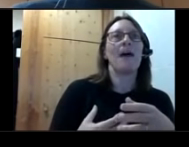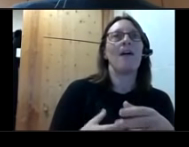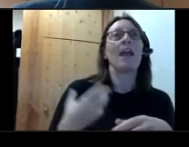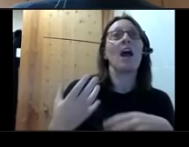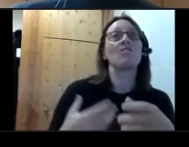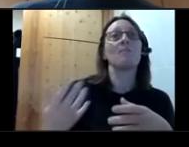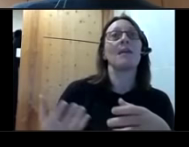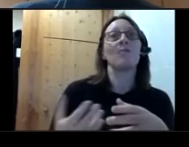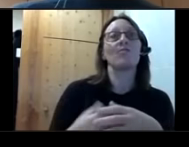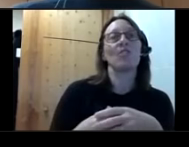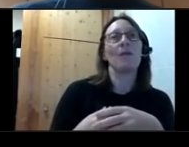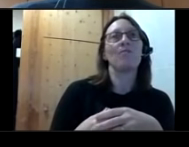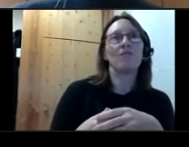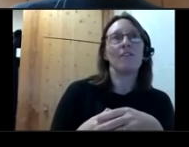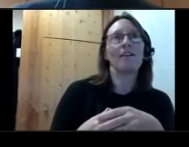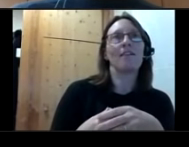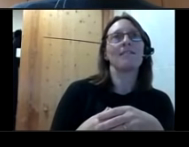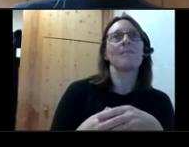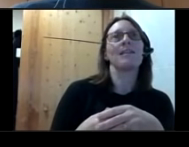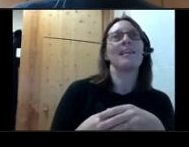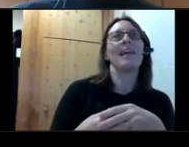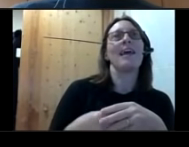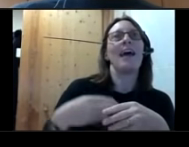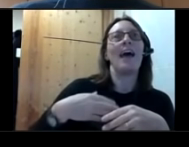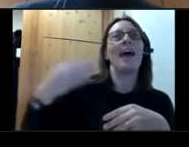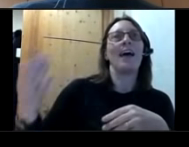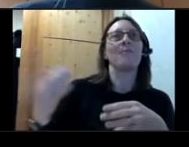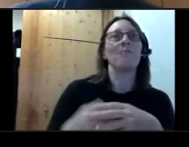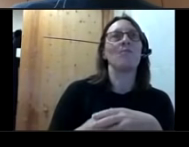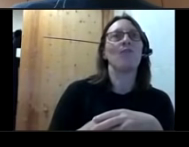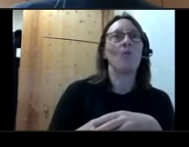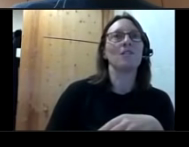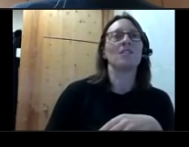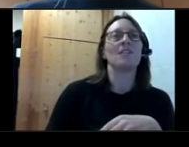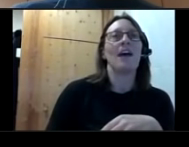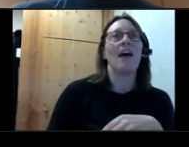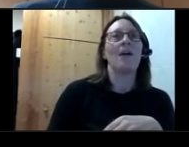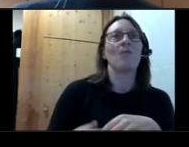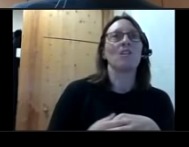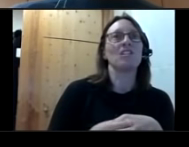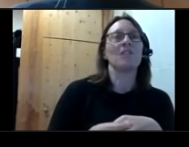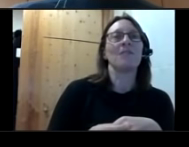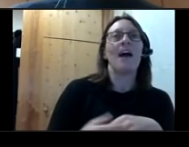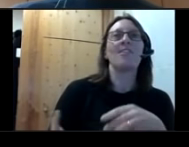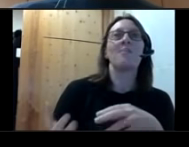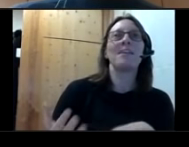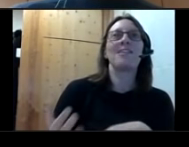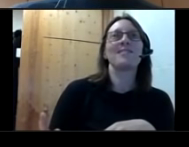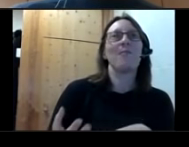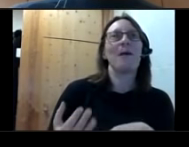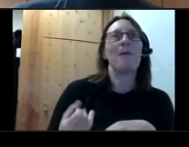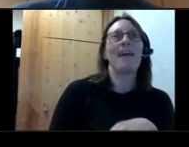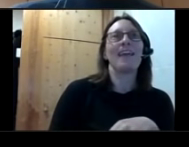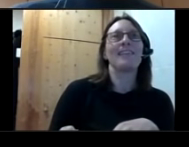much about encouraging people to improve their accessibility and move forward in what you can do. I think the big